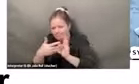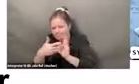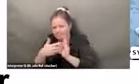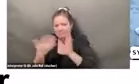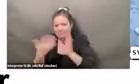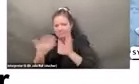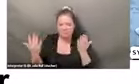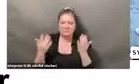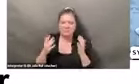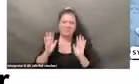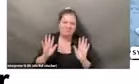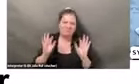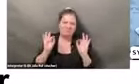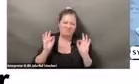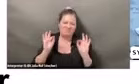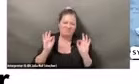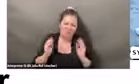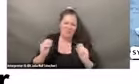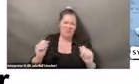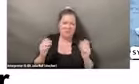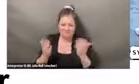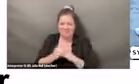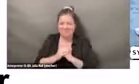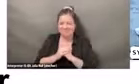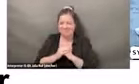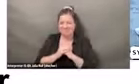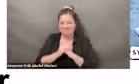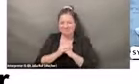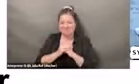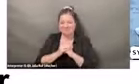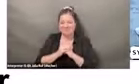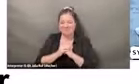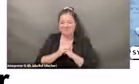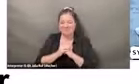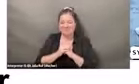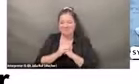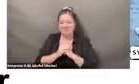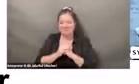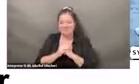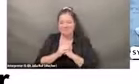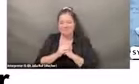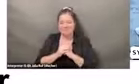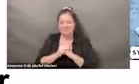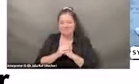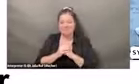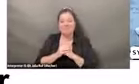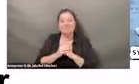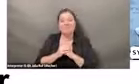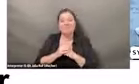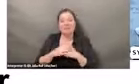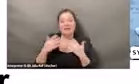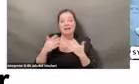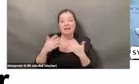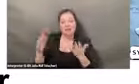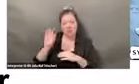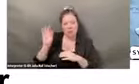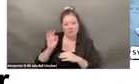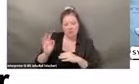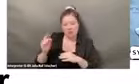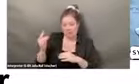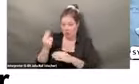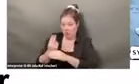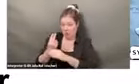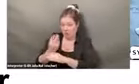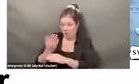as it's supposed to do. And the question about whether the users are accessibility experts or